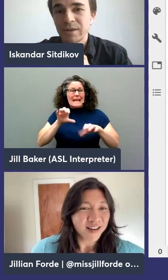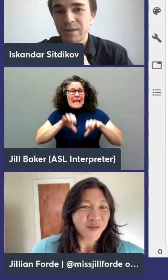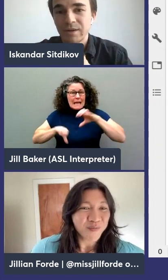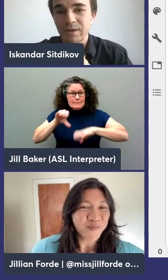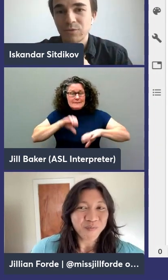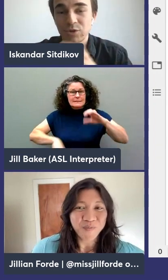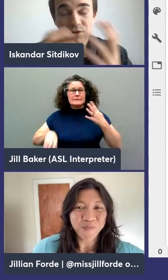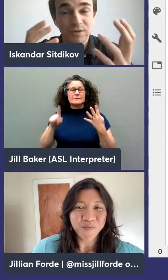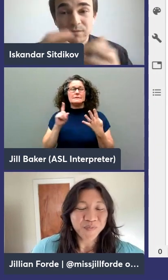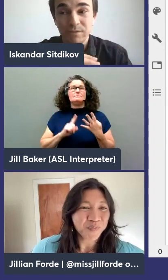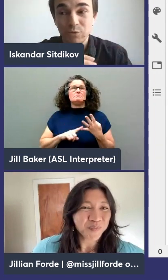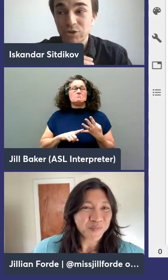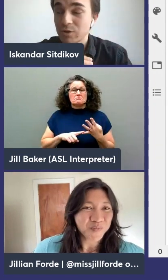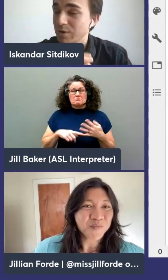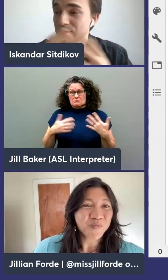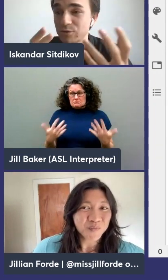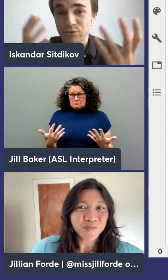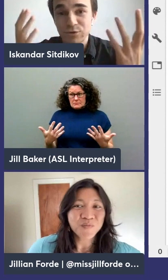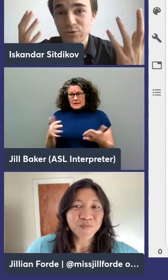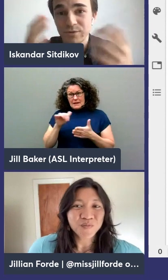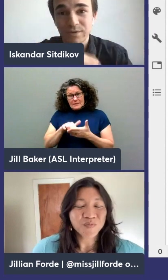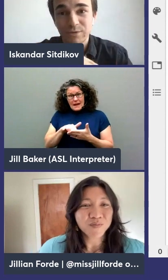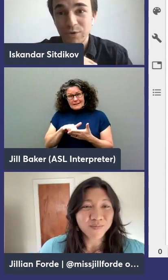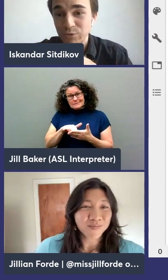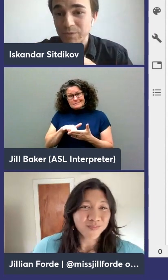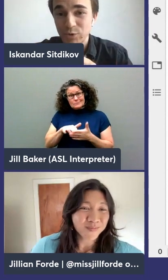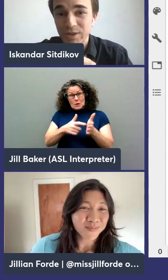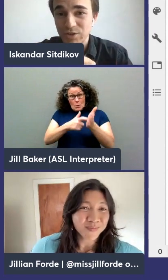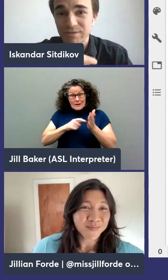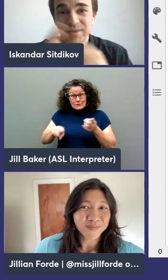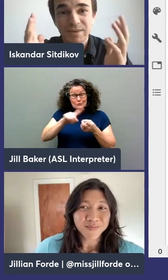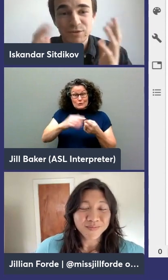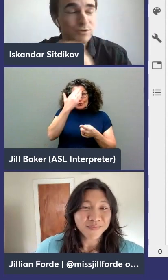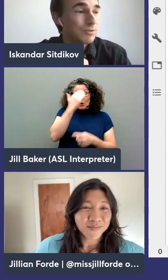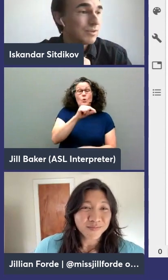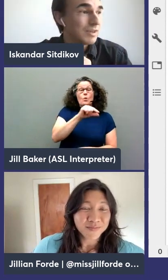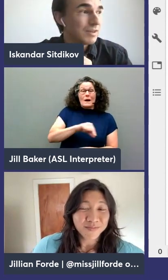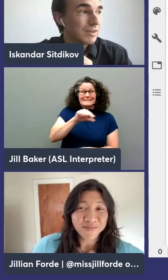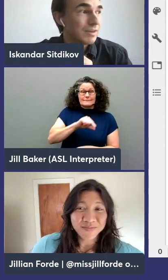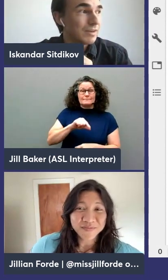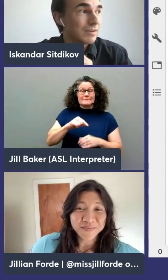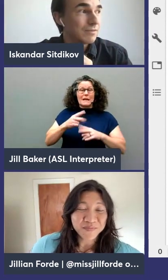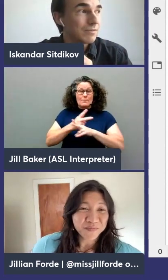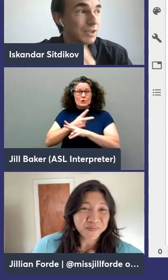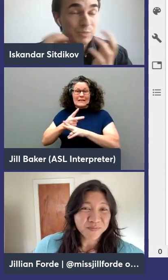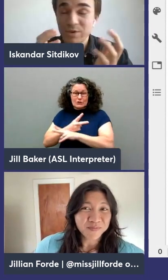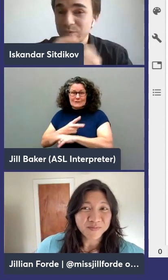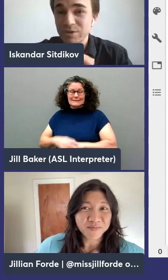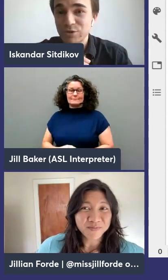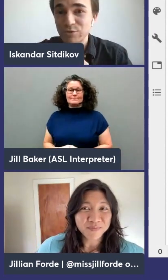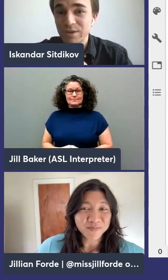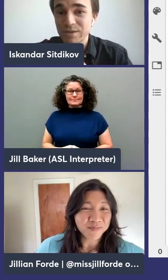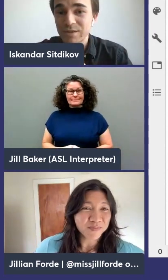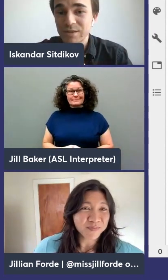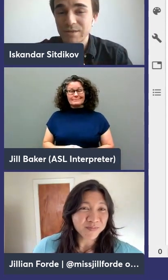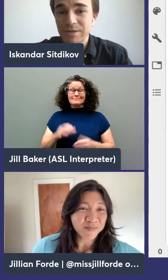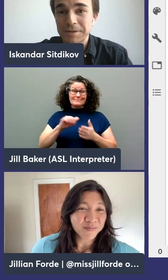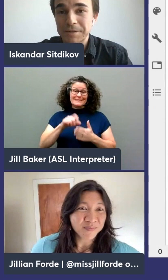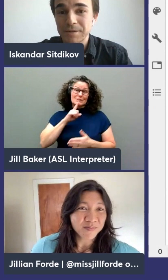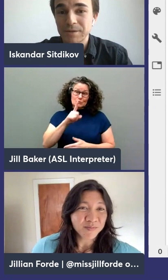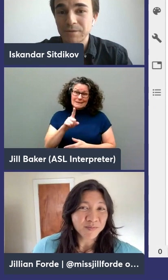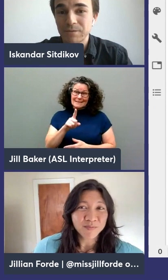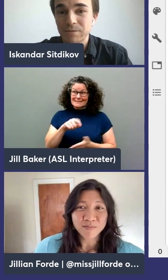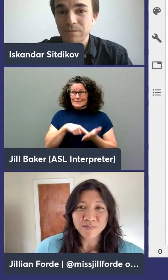pharma, which requires you to know the quantum computation. So that's pretty much showcase that